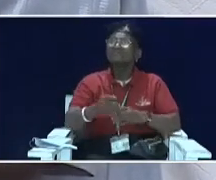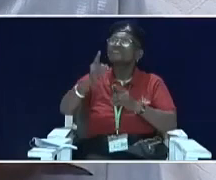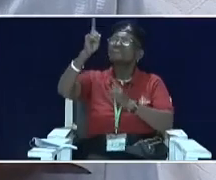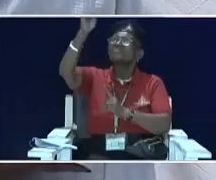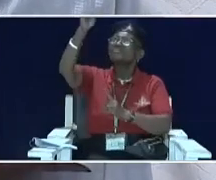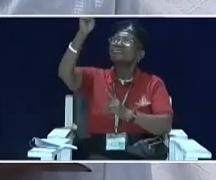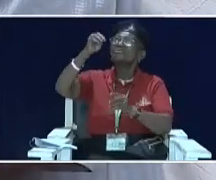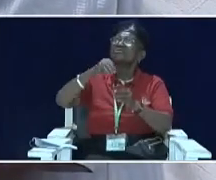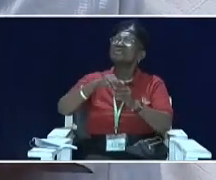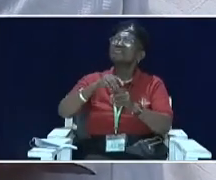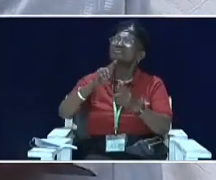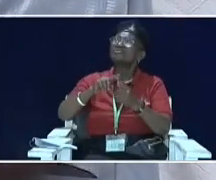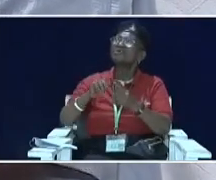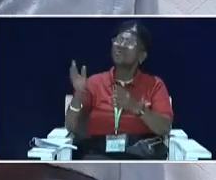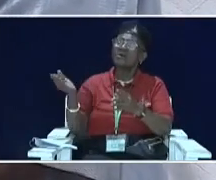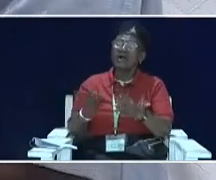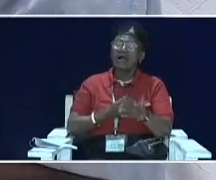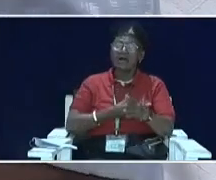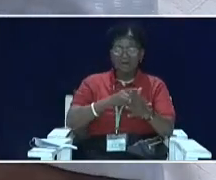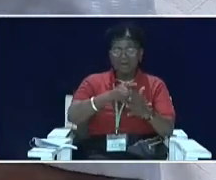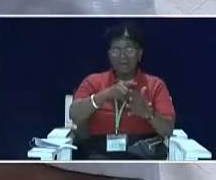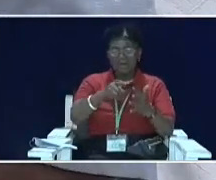into our midst tonight.